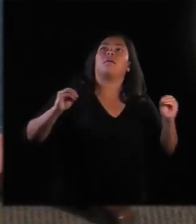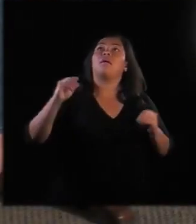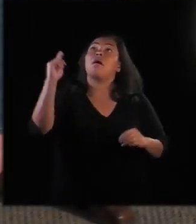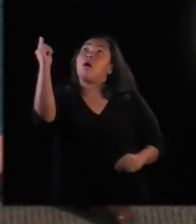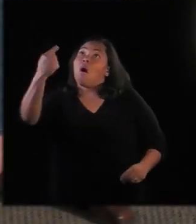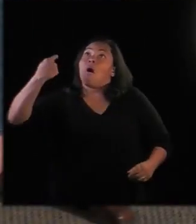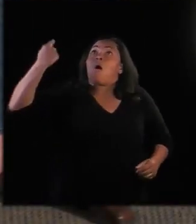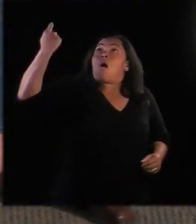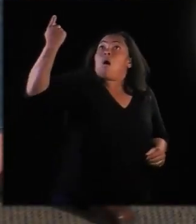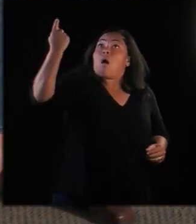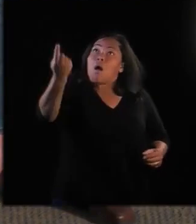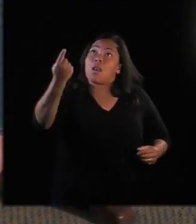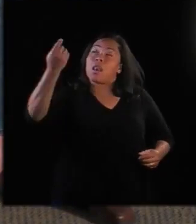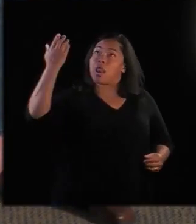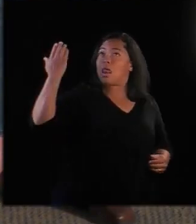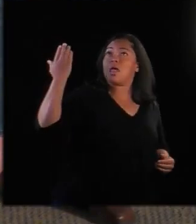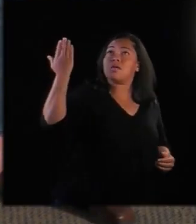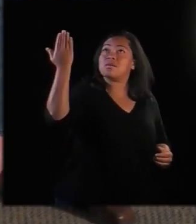nothing.